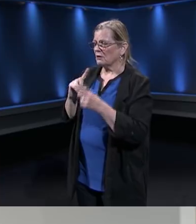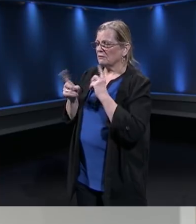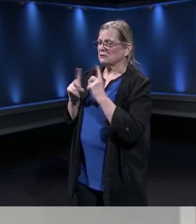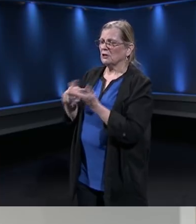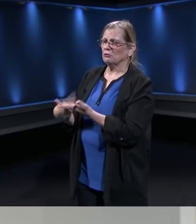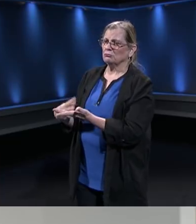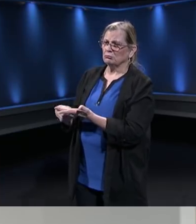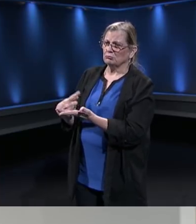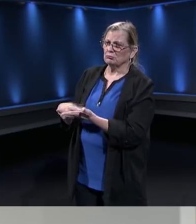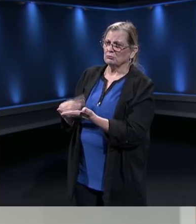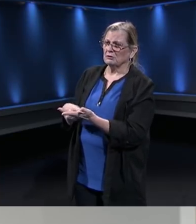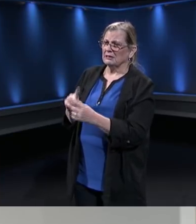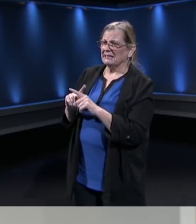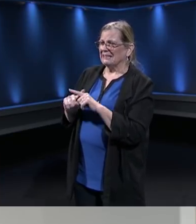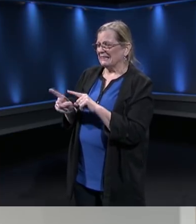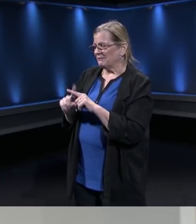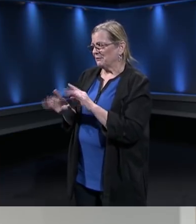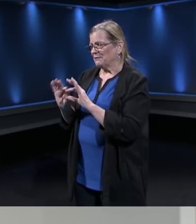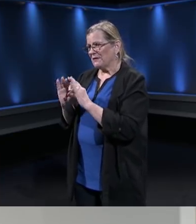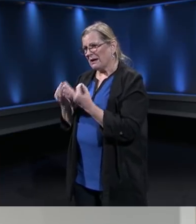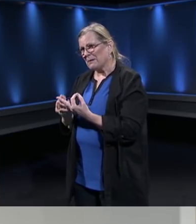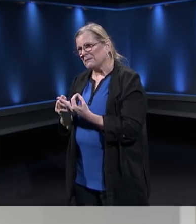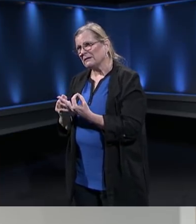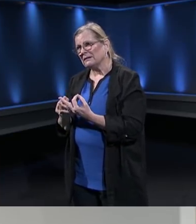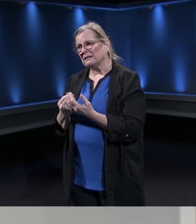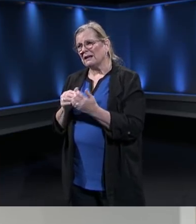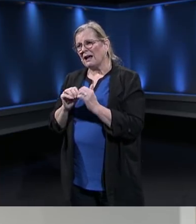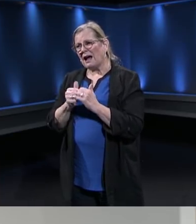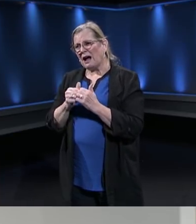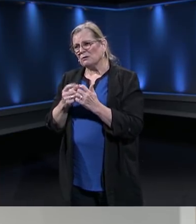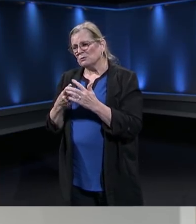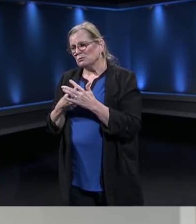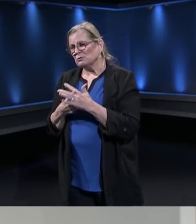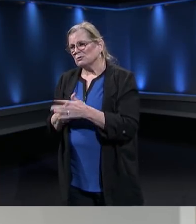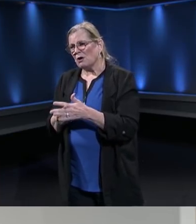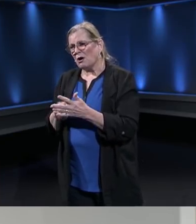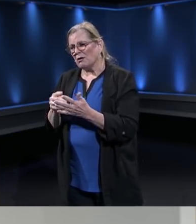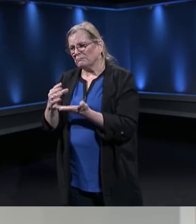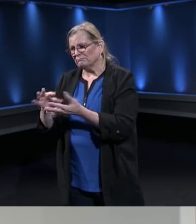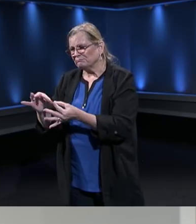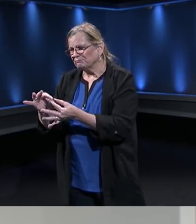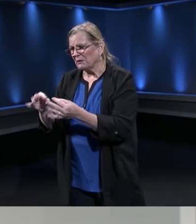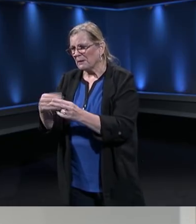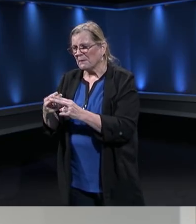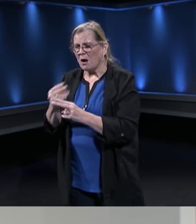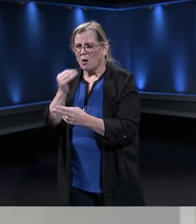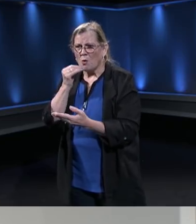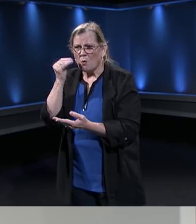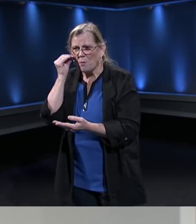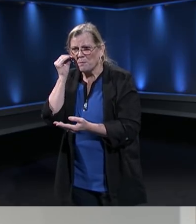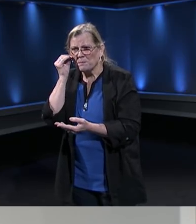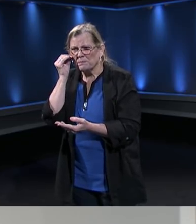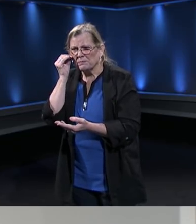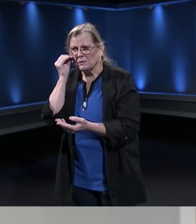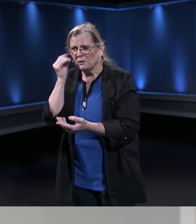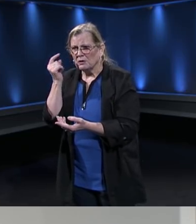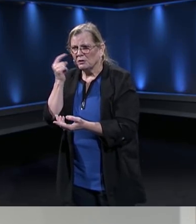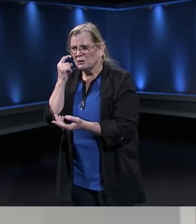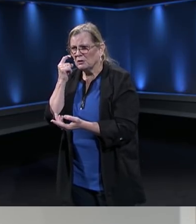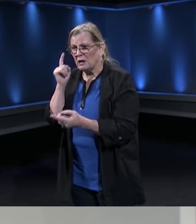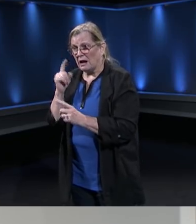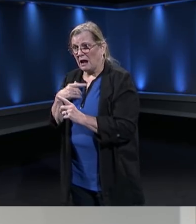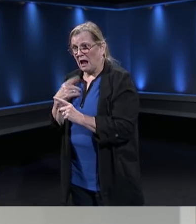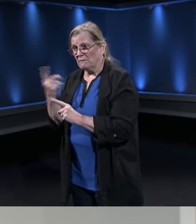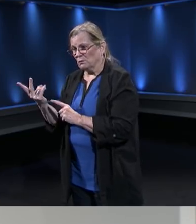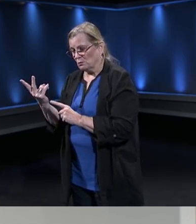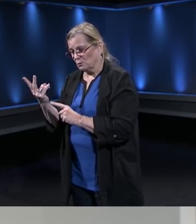with different families. How do you start it off at home? How do I leave now? How do I go to my child? I have 2 children